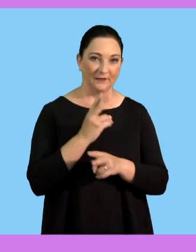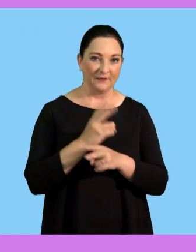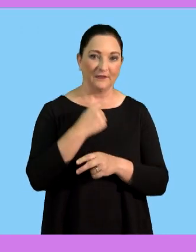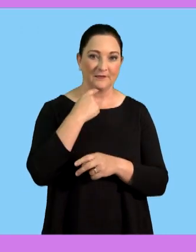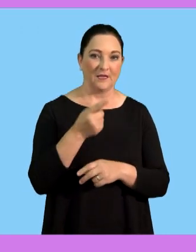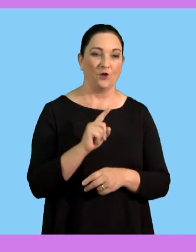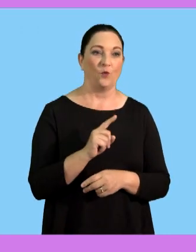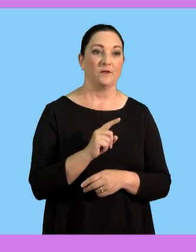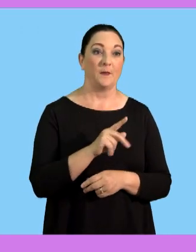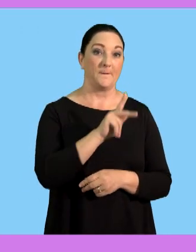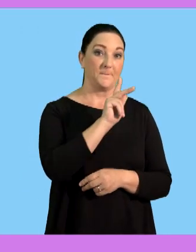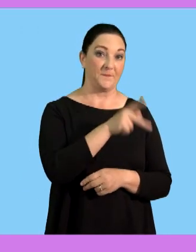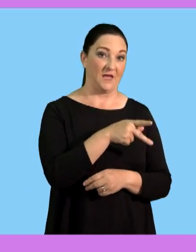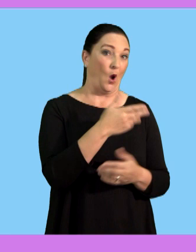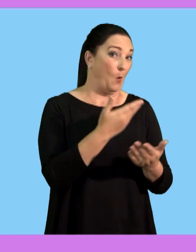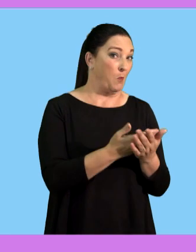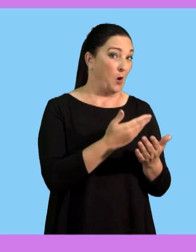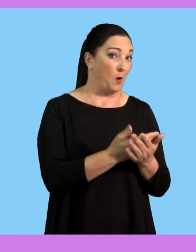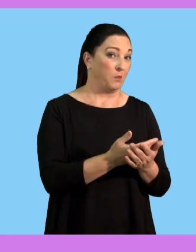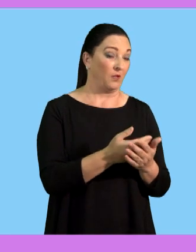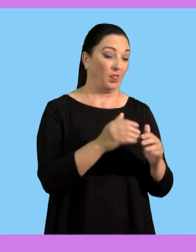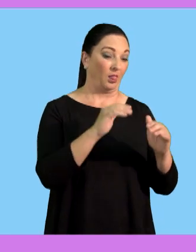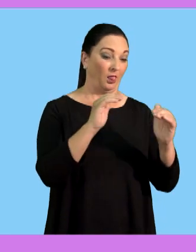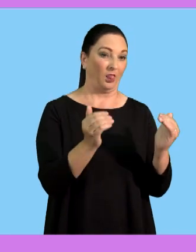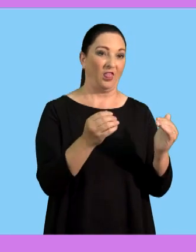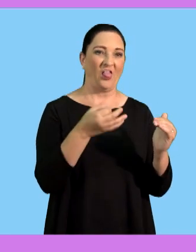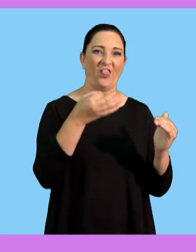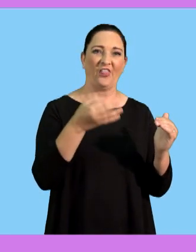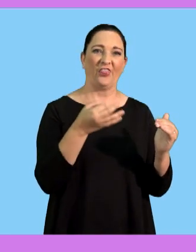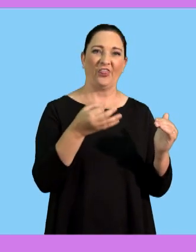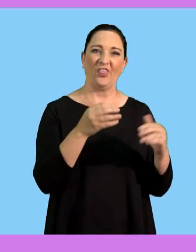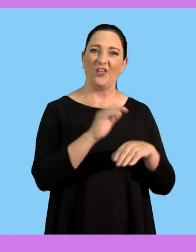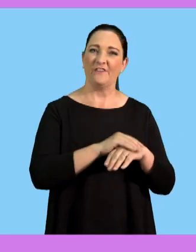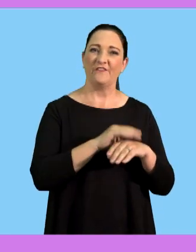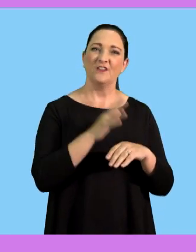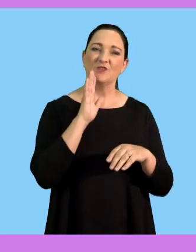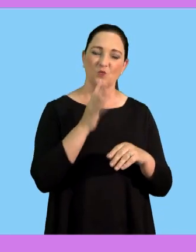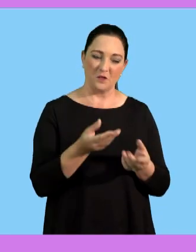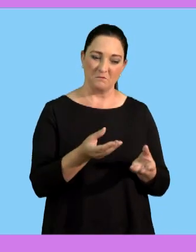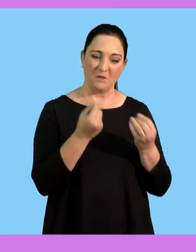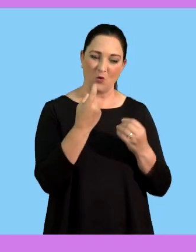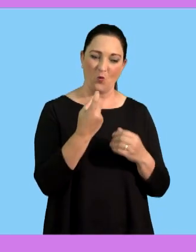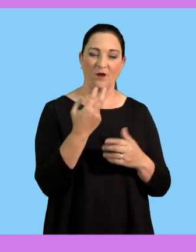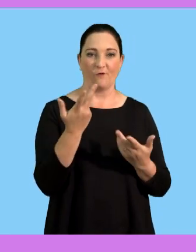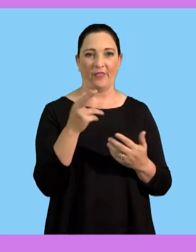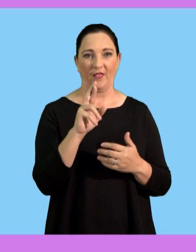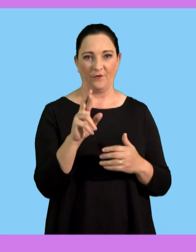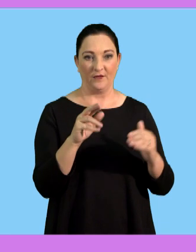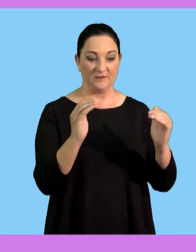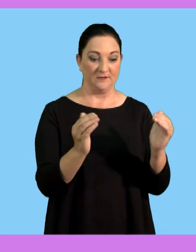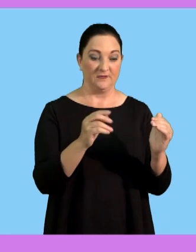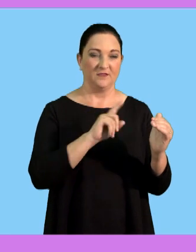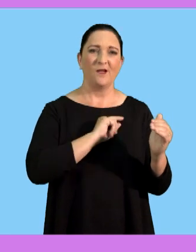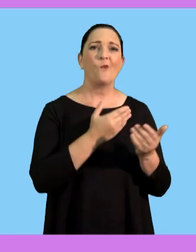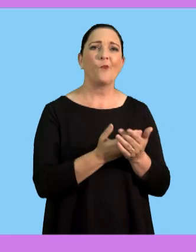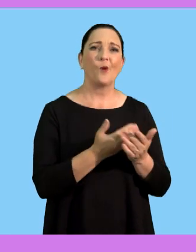just quickly rephrase again. It says, what is the probability that the third friend will get a chocolate with raisins? So therefore I'm